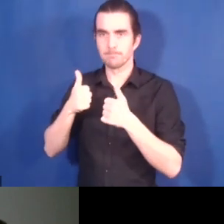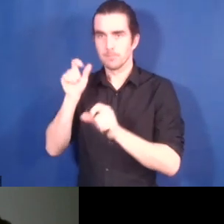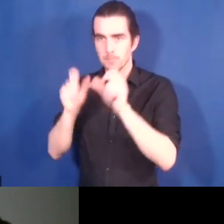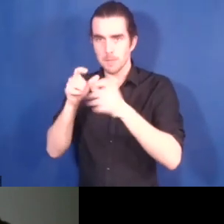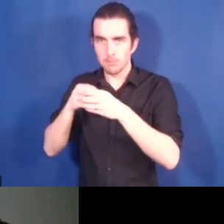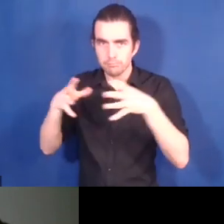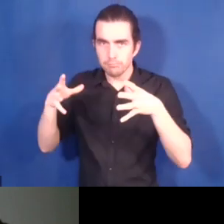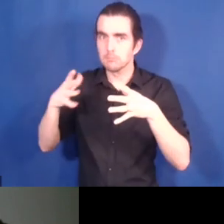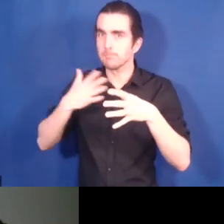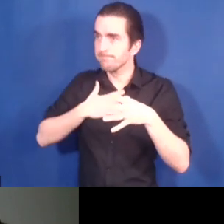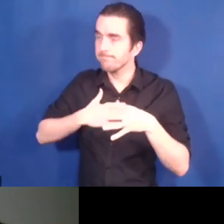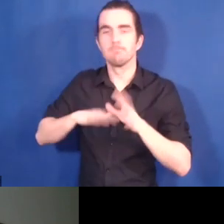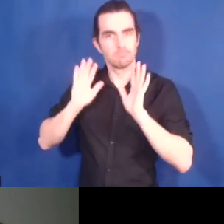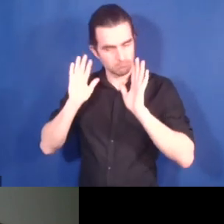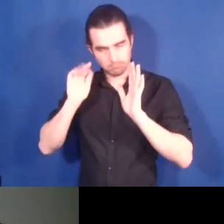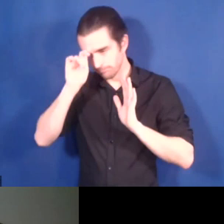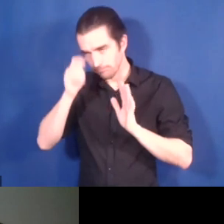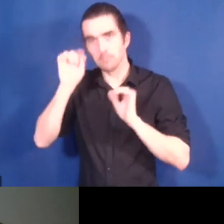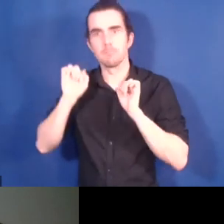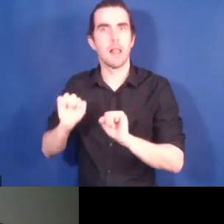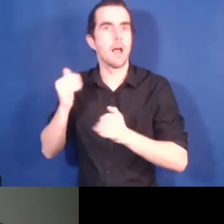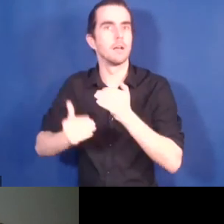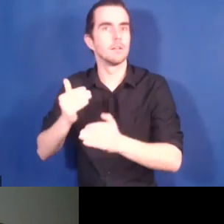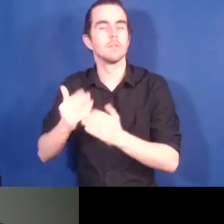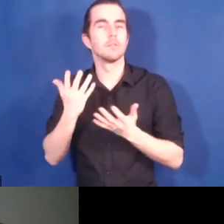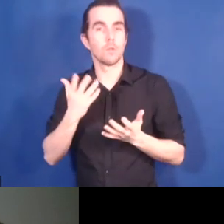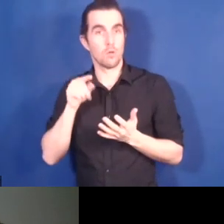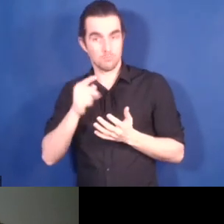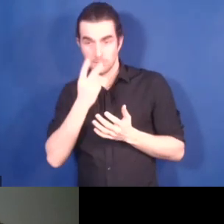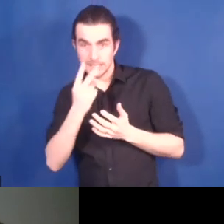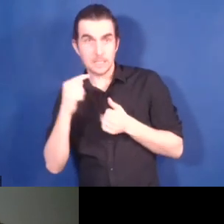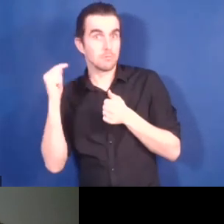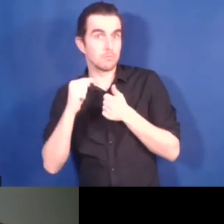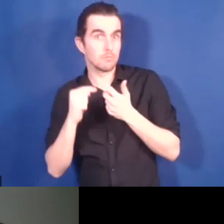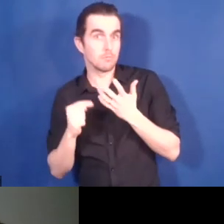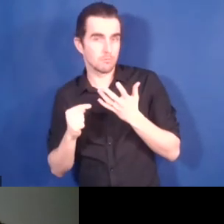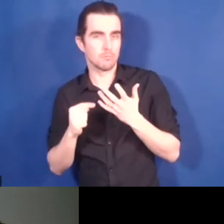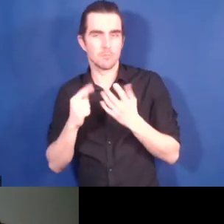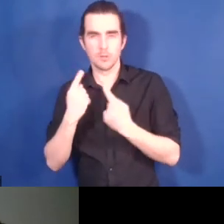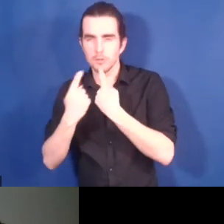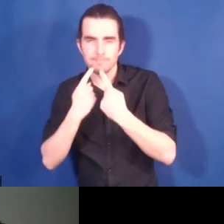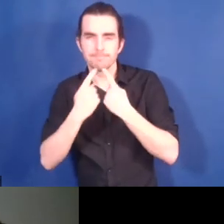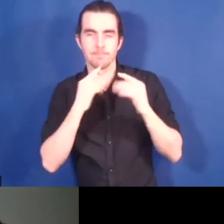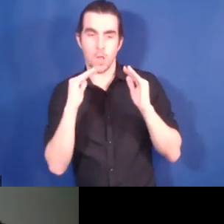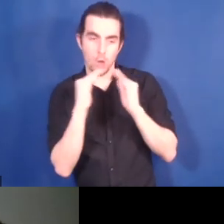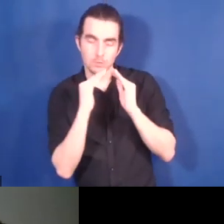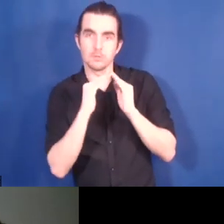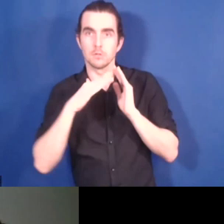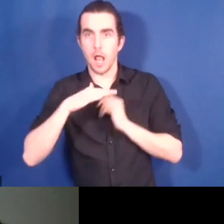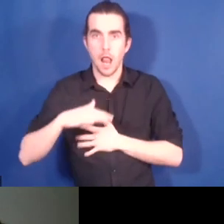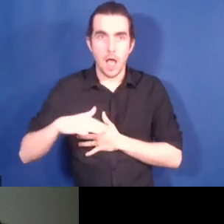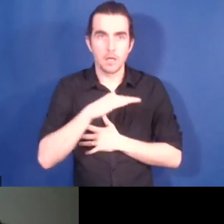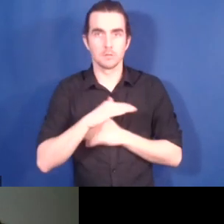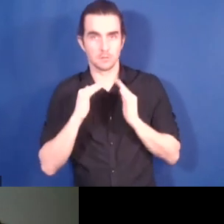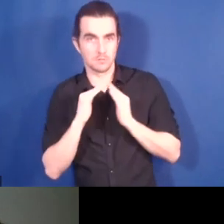Voluntary repatriation is a step on that route, and freedom of movement is part of that as well. But